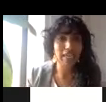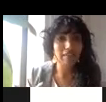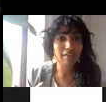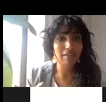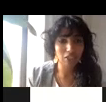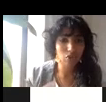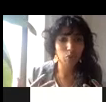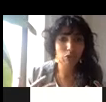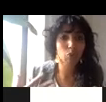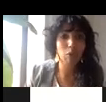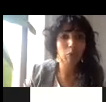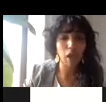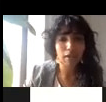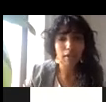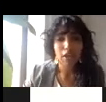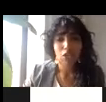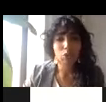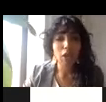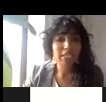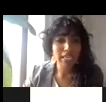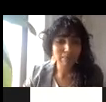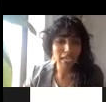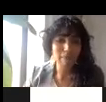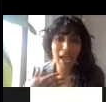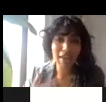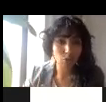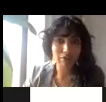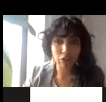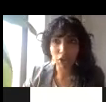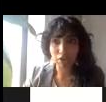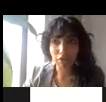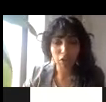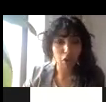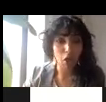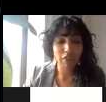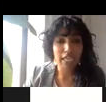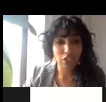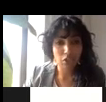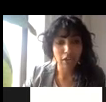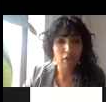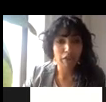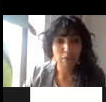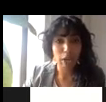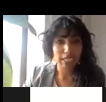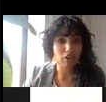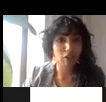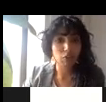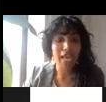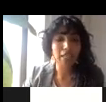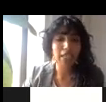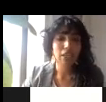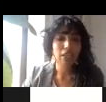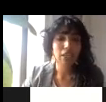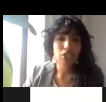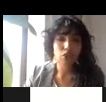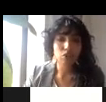and then invest into what we want. So we want to take some time after we've learned all of this history and all of this present and all of this